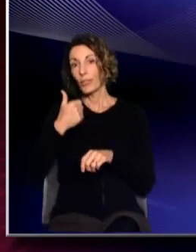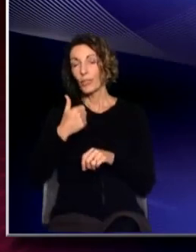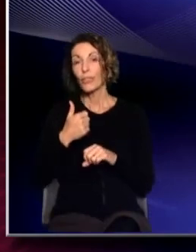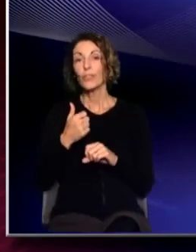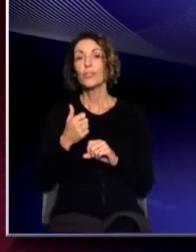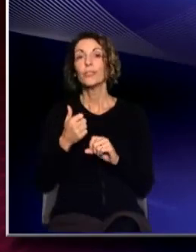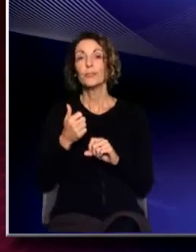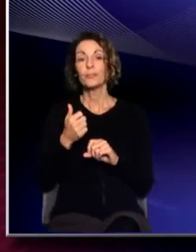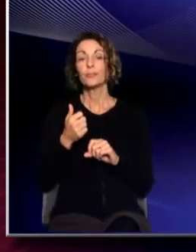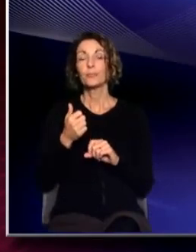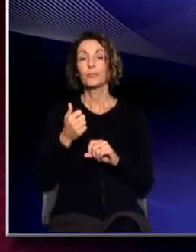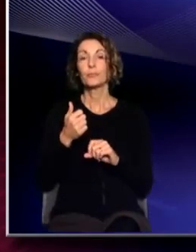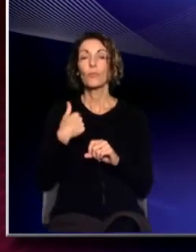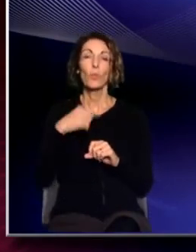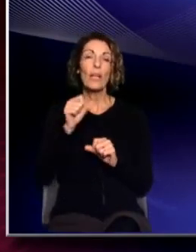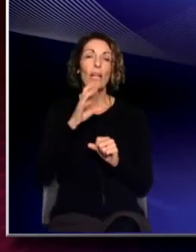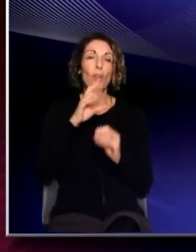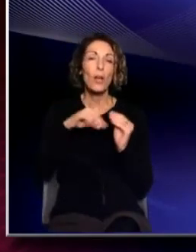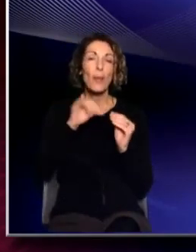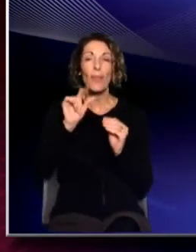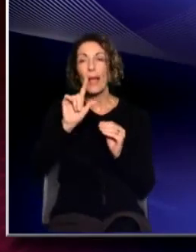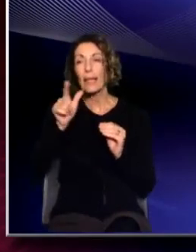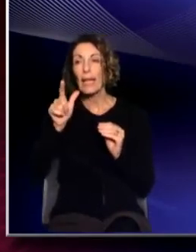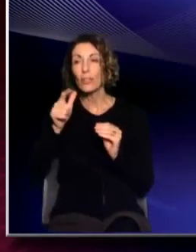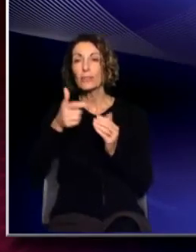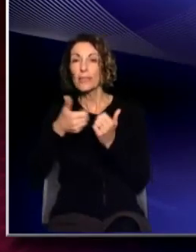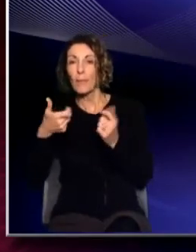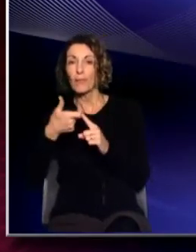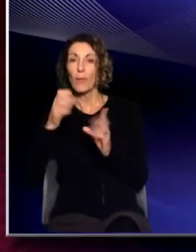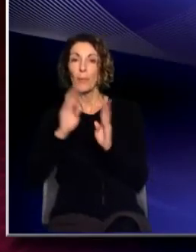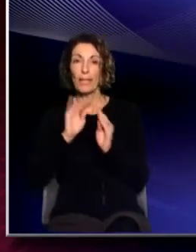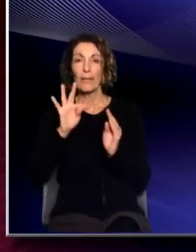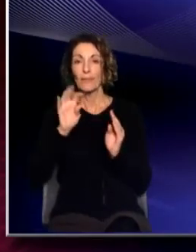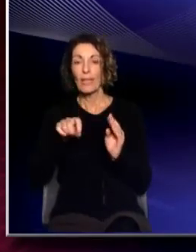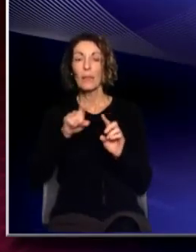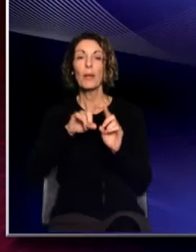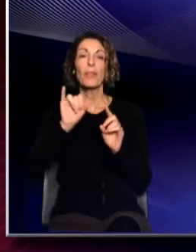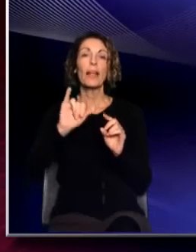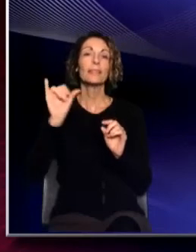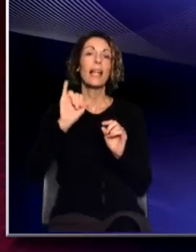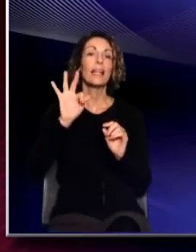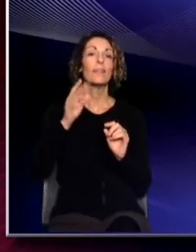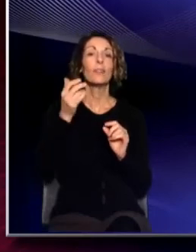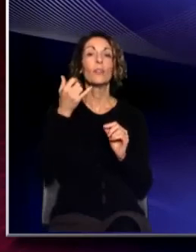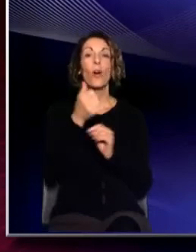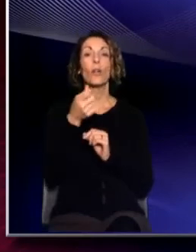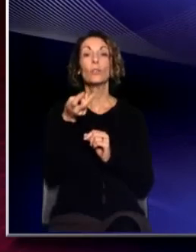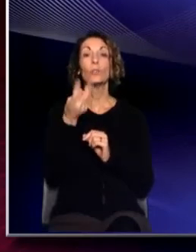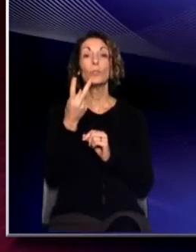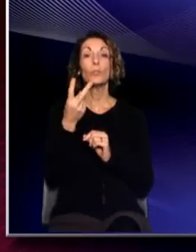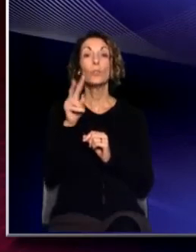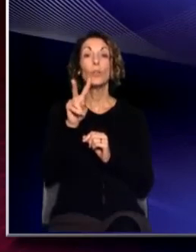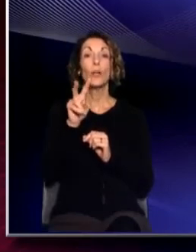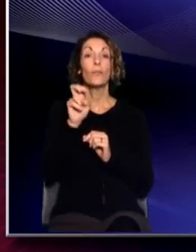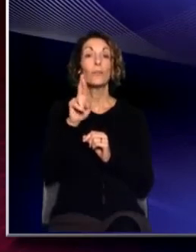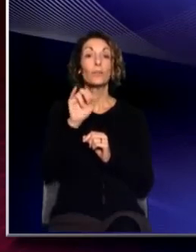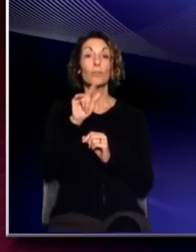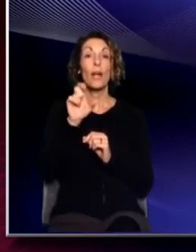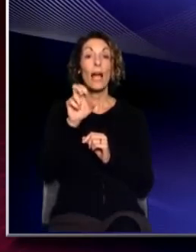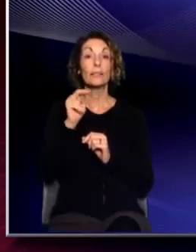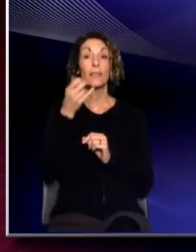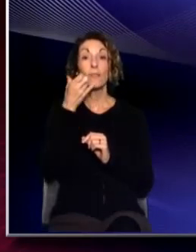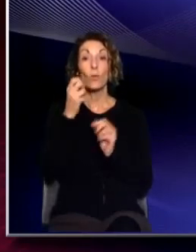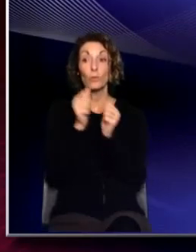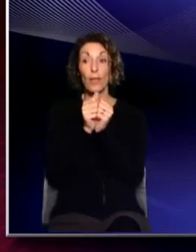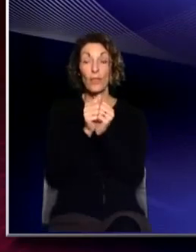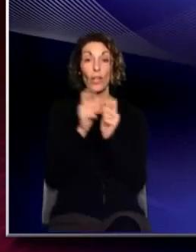Okay. We can talk about it offline if you need to, but it's kind of like when you call two Verizon phones that together, it sounds like you're in the same room, and